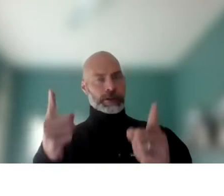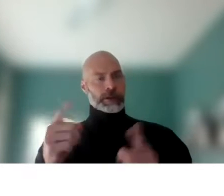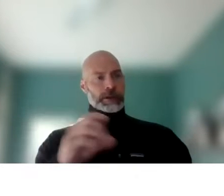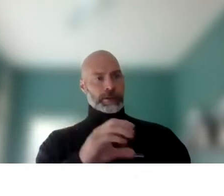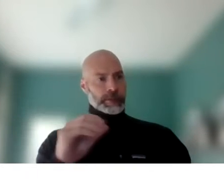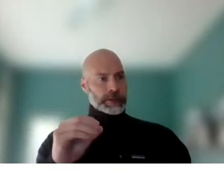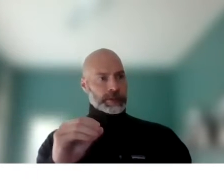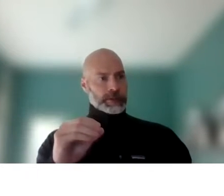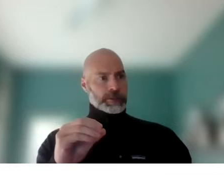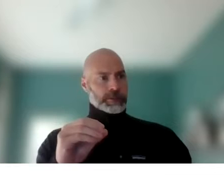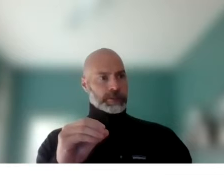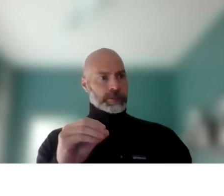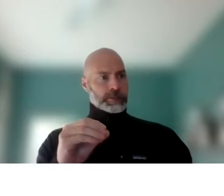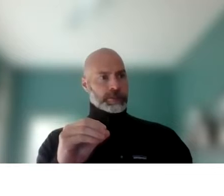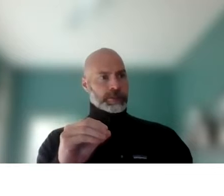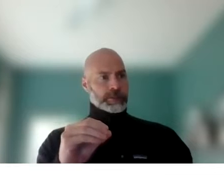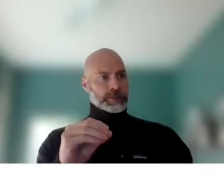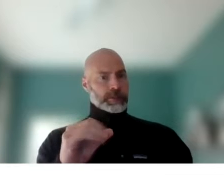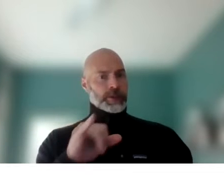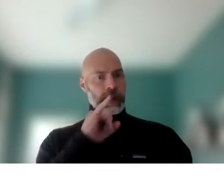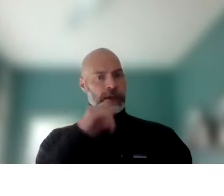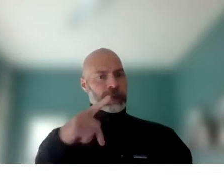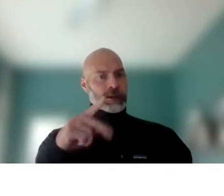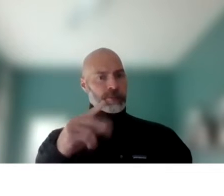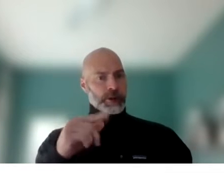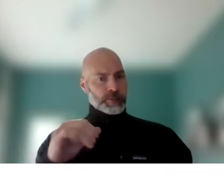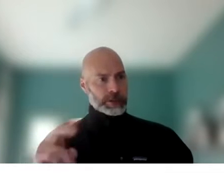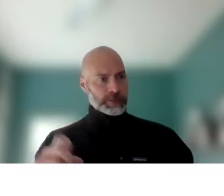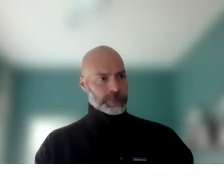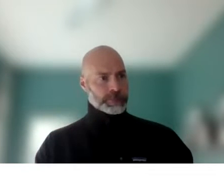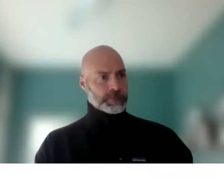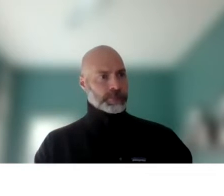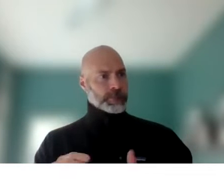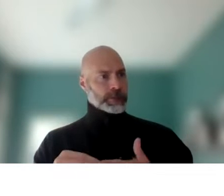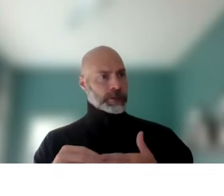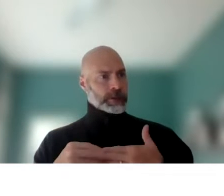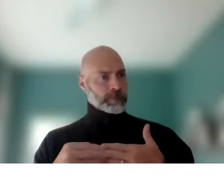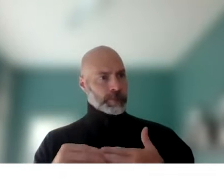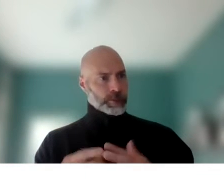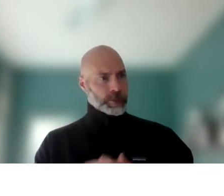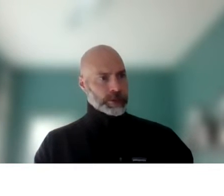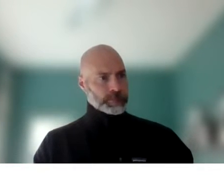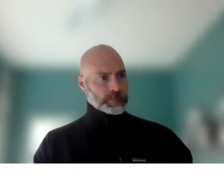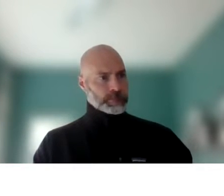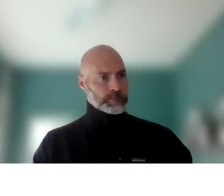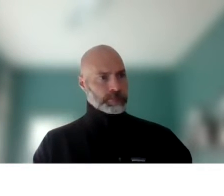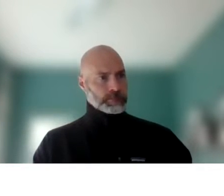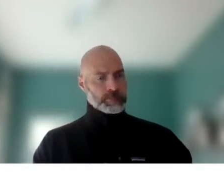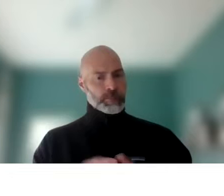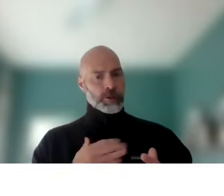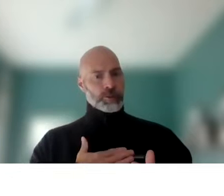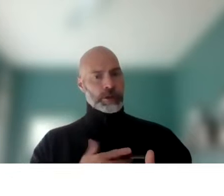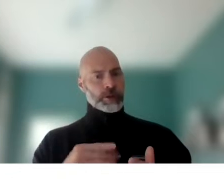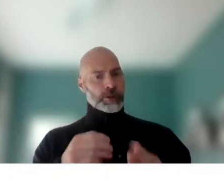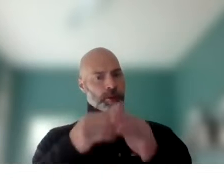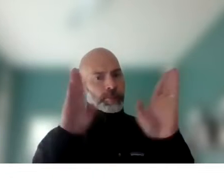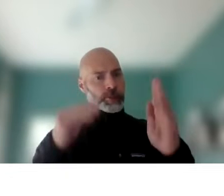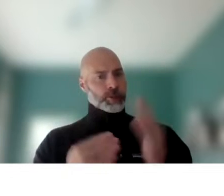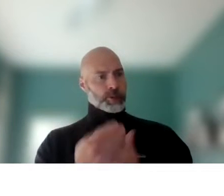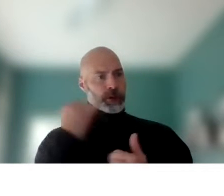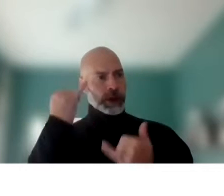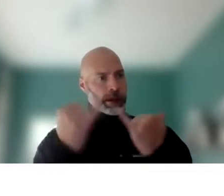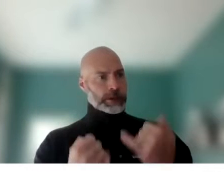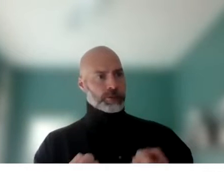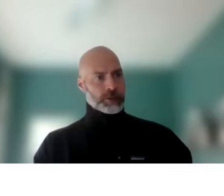thought to myself, wow, this company is very proactive. They're very flexible.